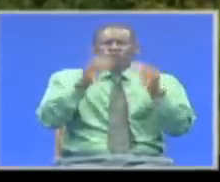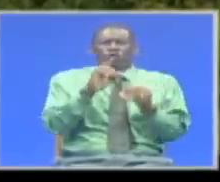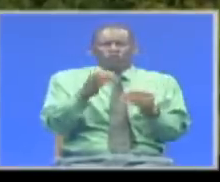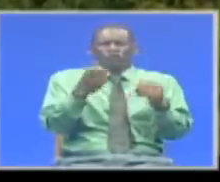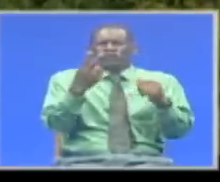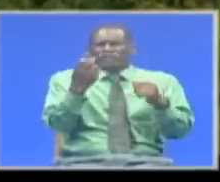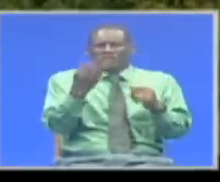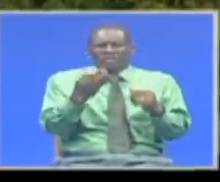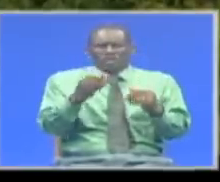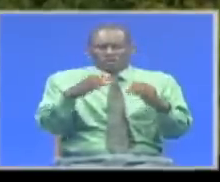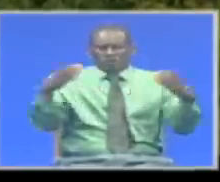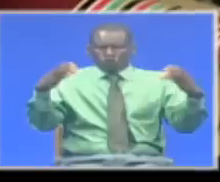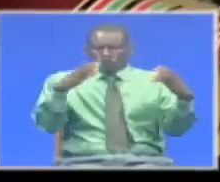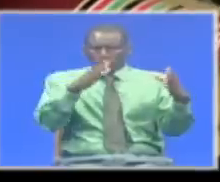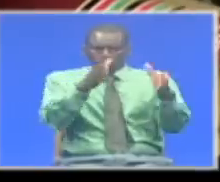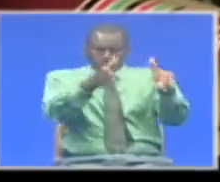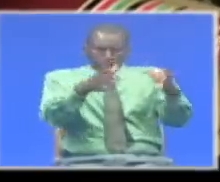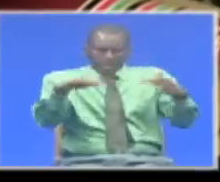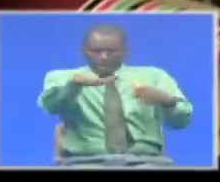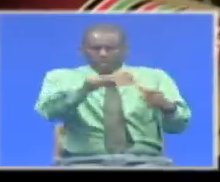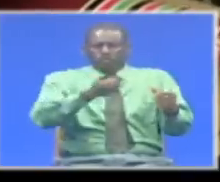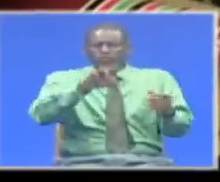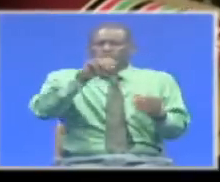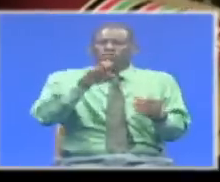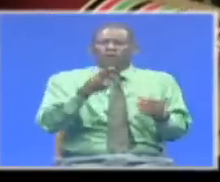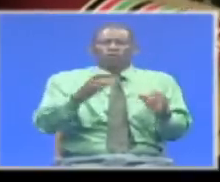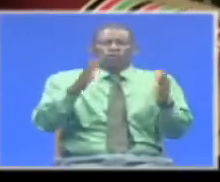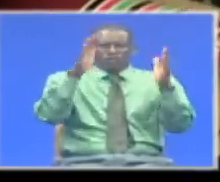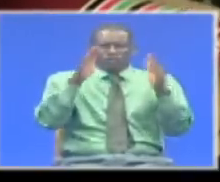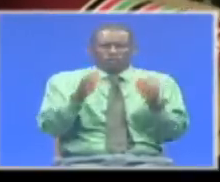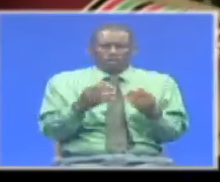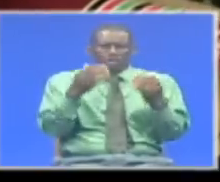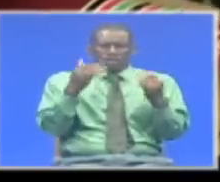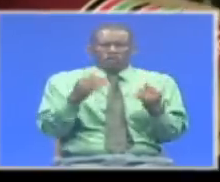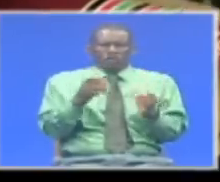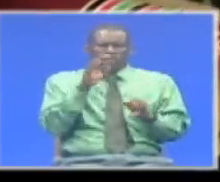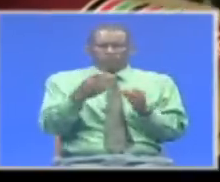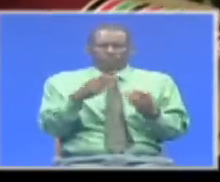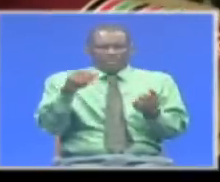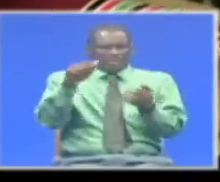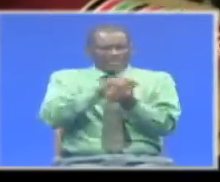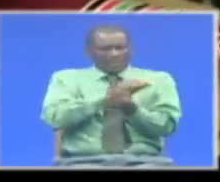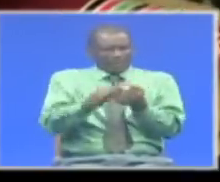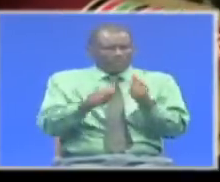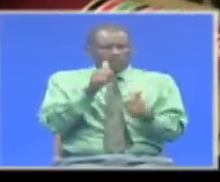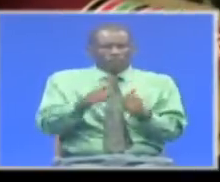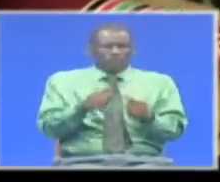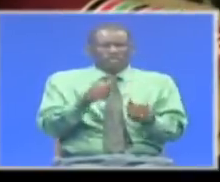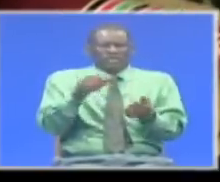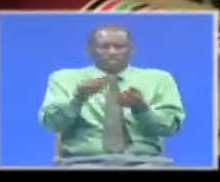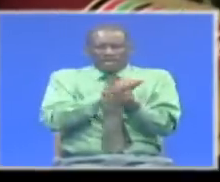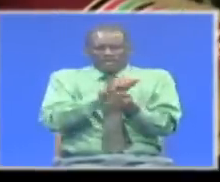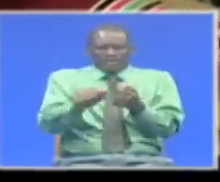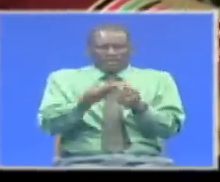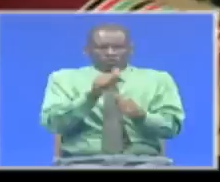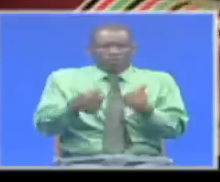blocks of the Mau complex. Those people have got no idea the kind of damage they are causing downstream,